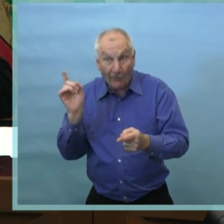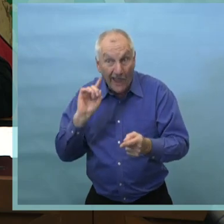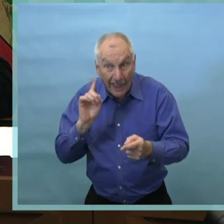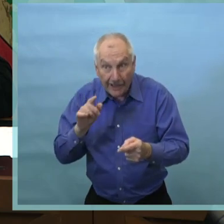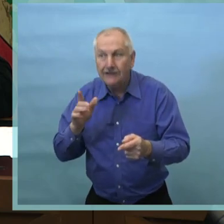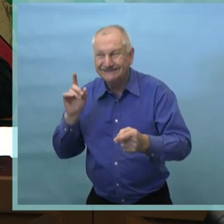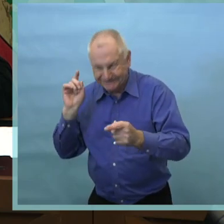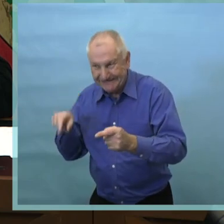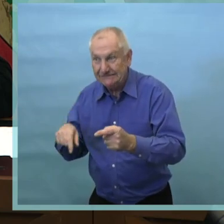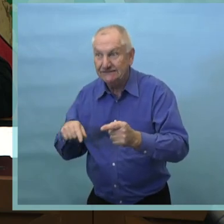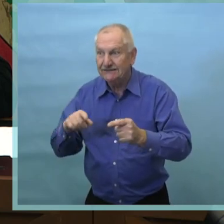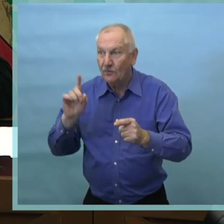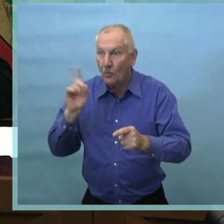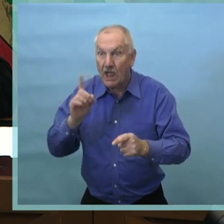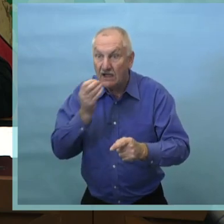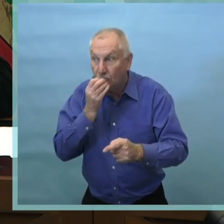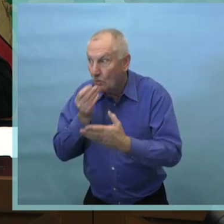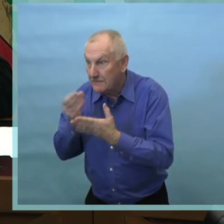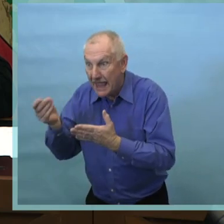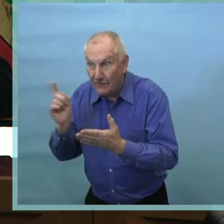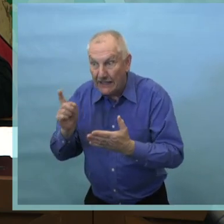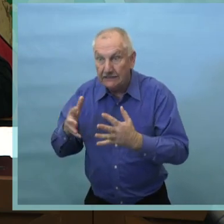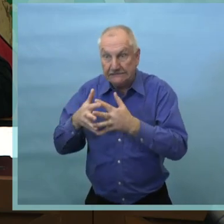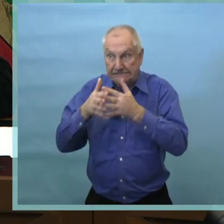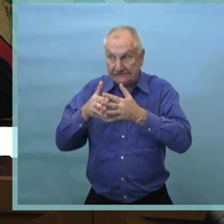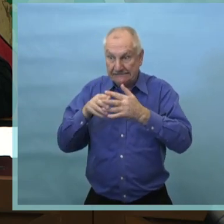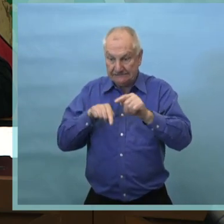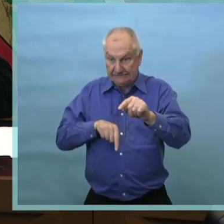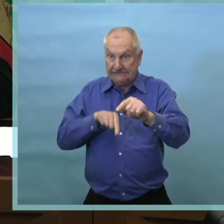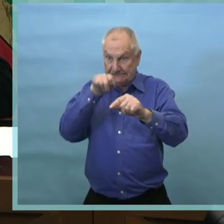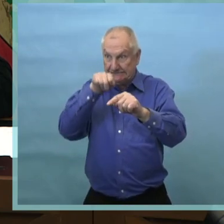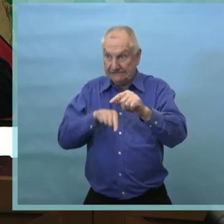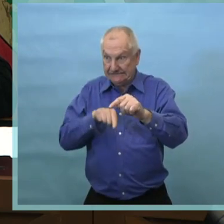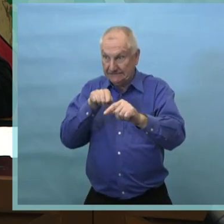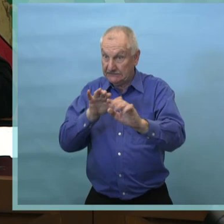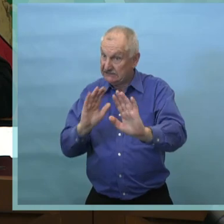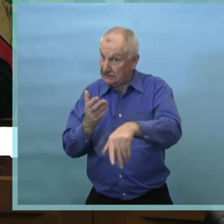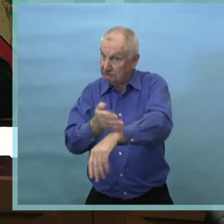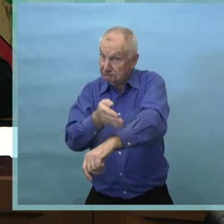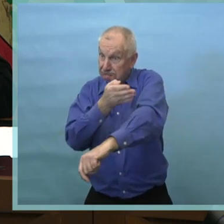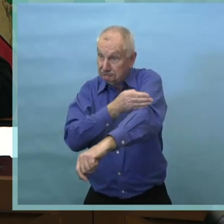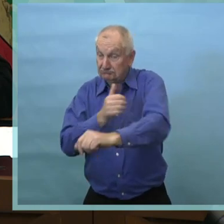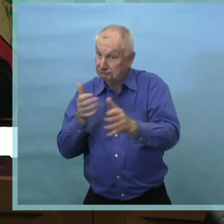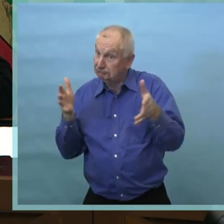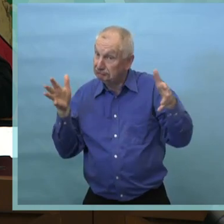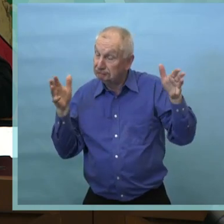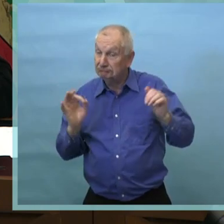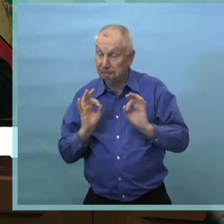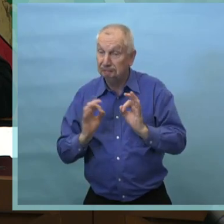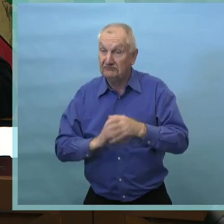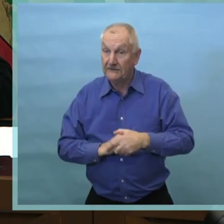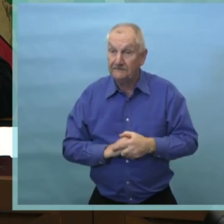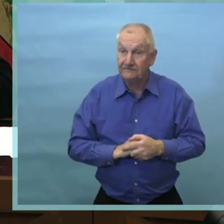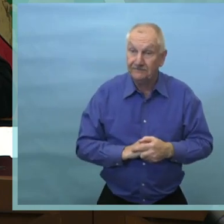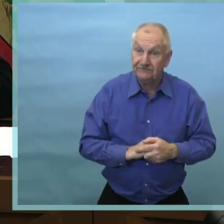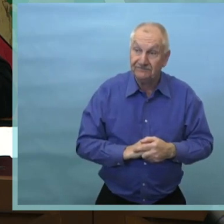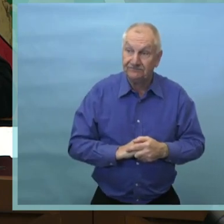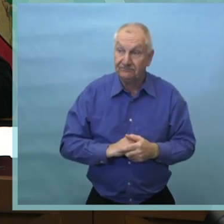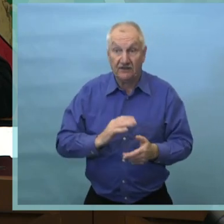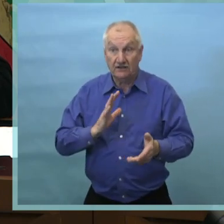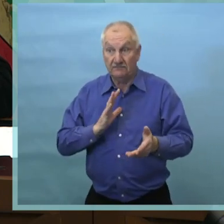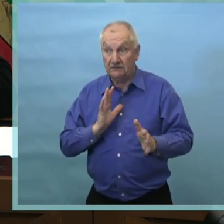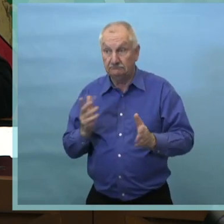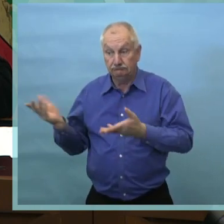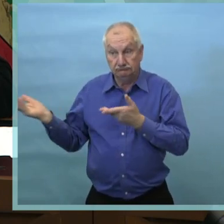locations in the United States, but even that seems to have resolved itself. So by and large, nope. Commerce seems to be moving quite